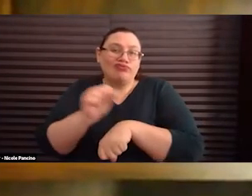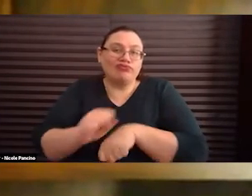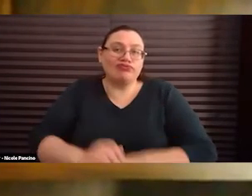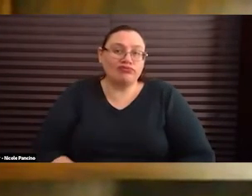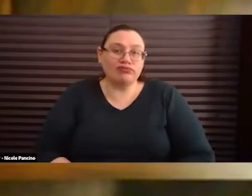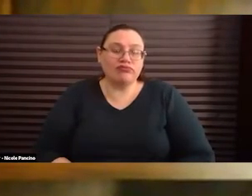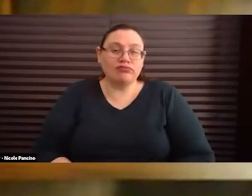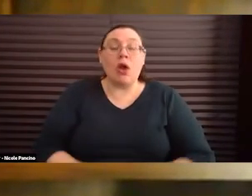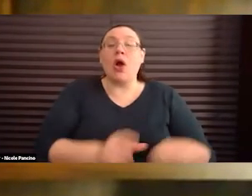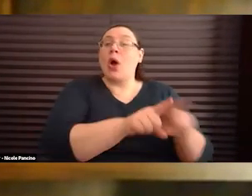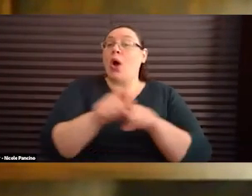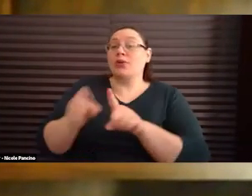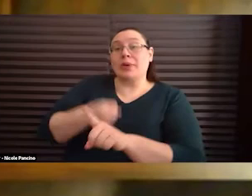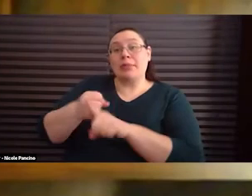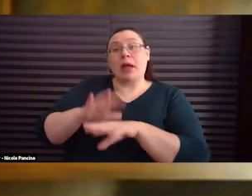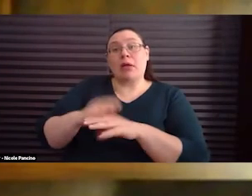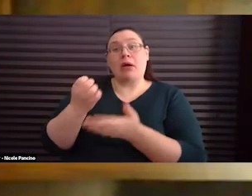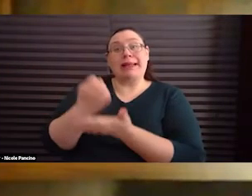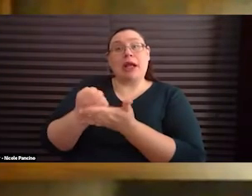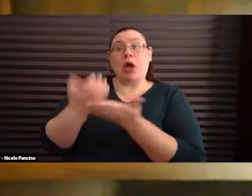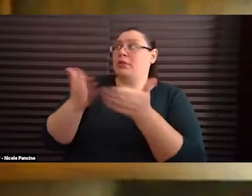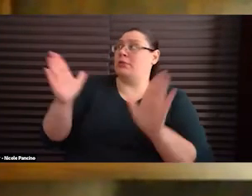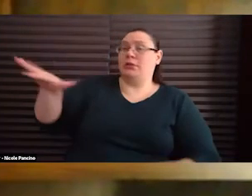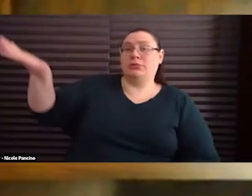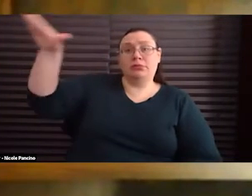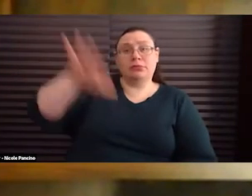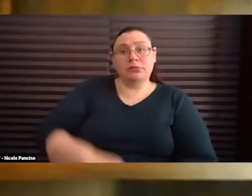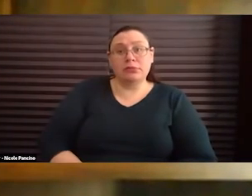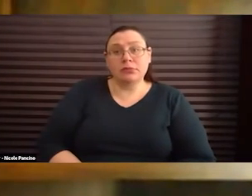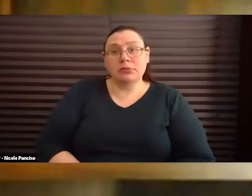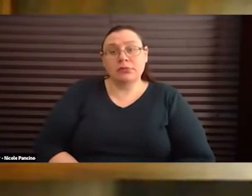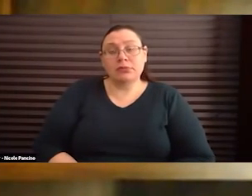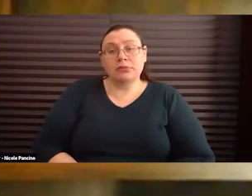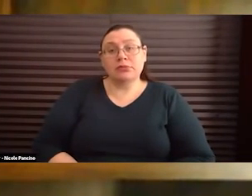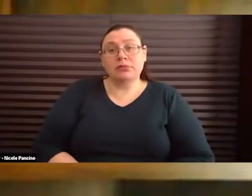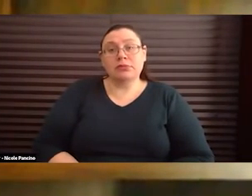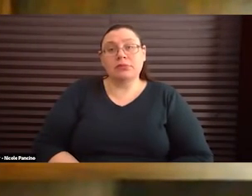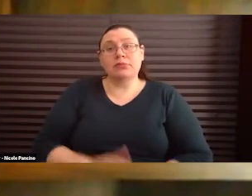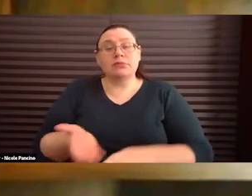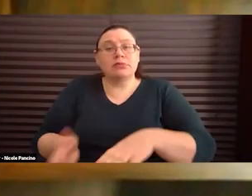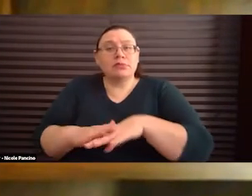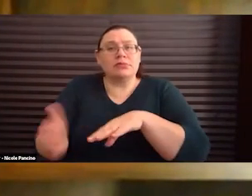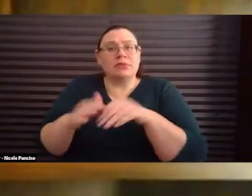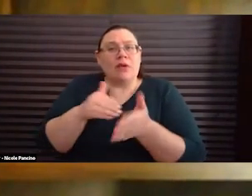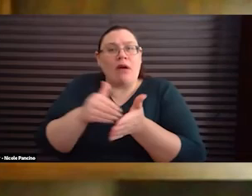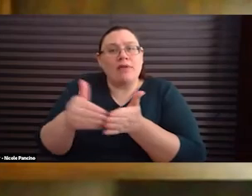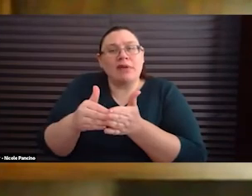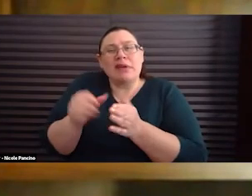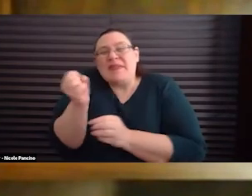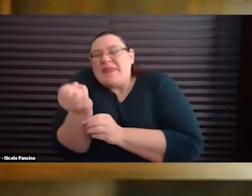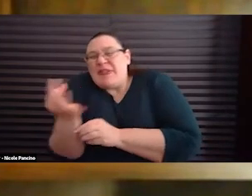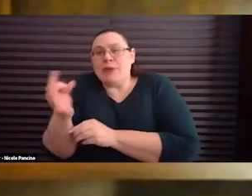having an impact on the larger economy, where increasingly a handful of private companies